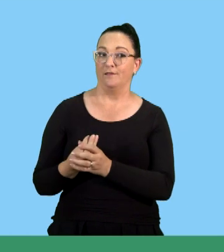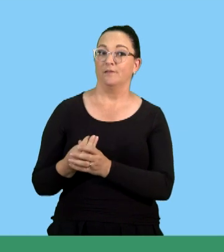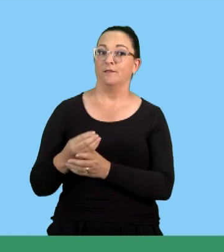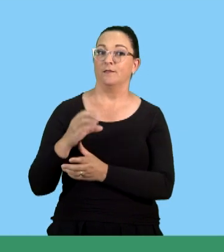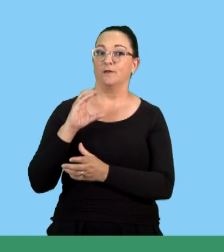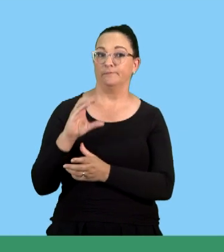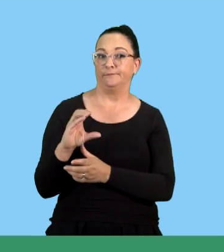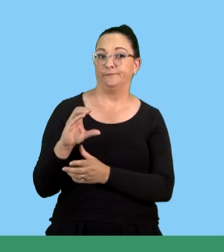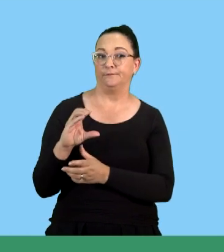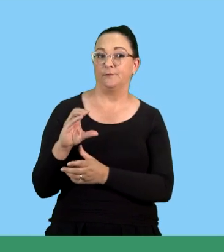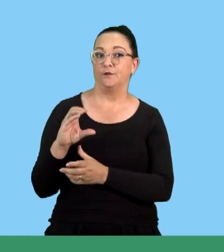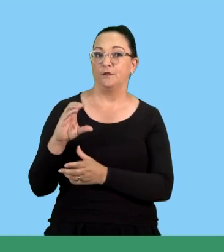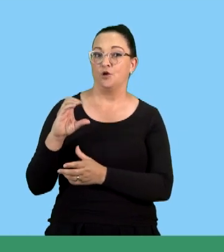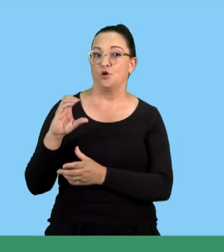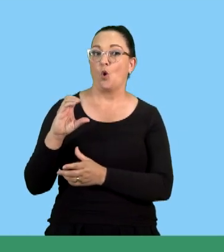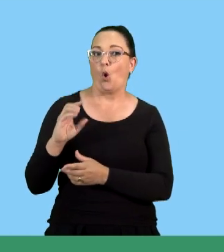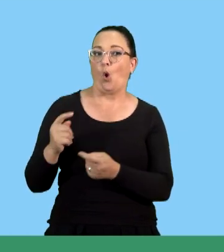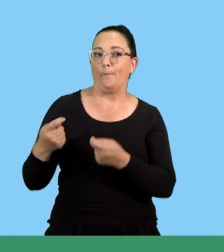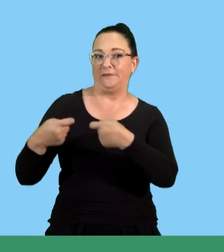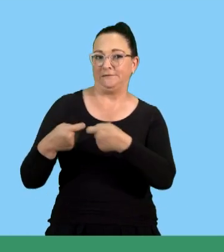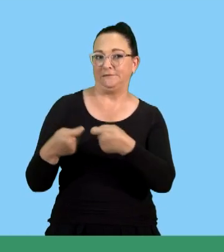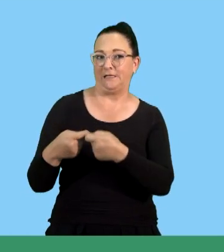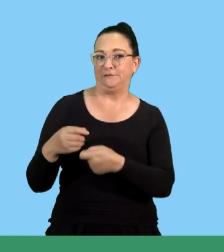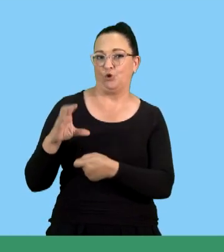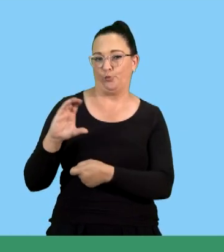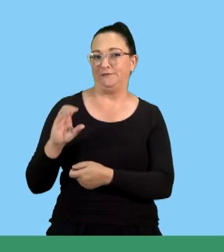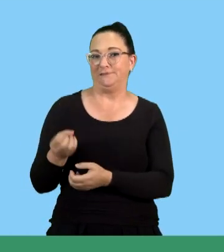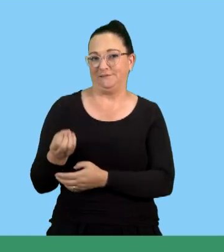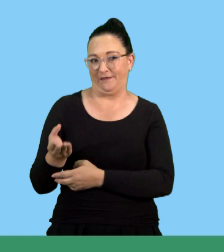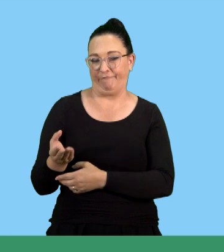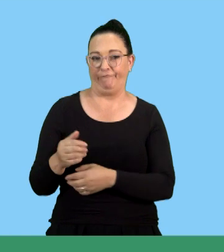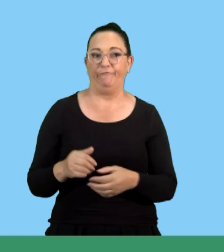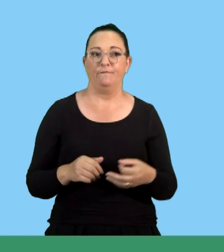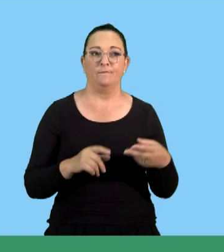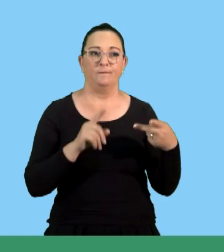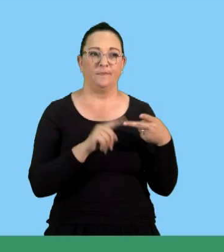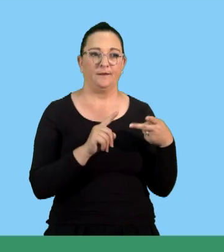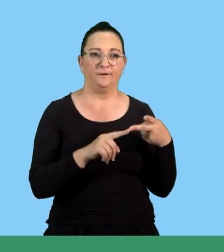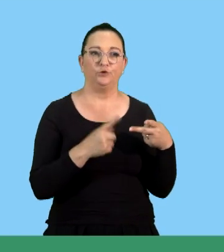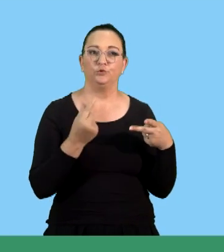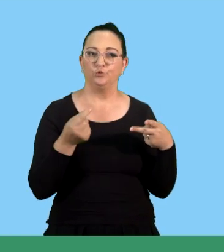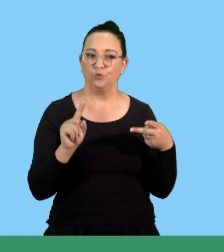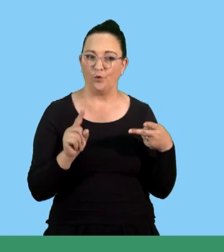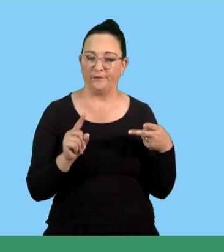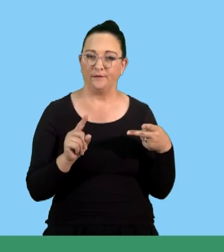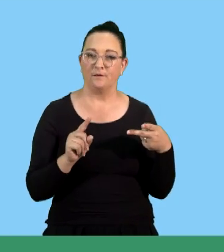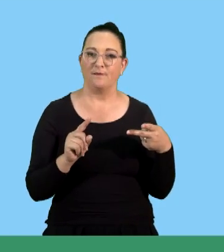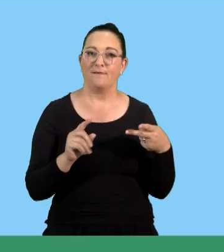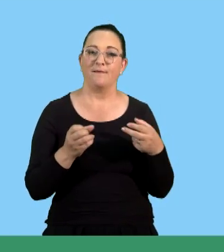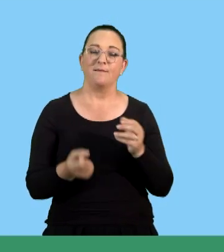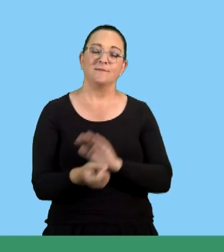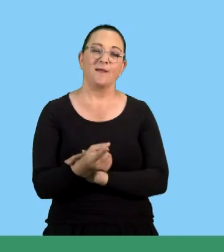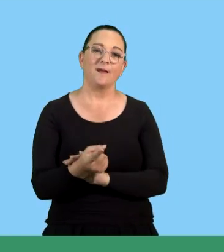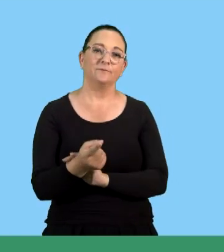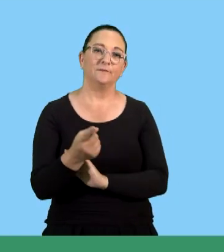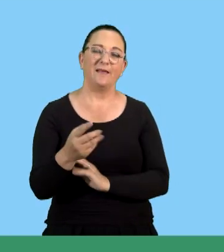Compensation Commissioner and provide the particulars of the business. That is the first thing that we can do. The second thing that we can do is to report